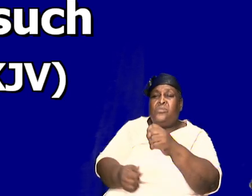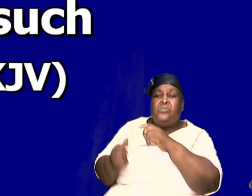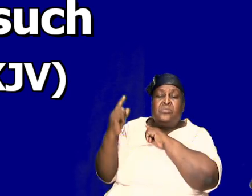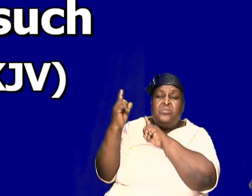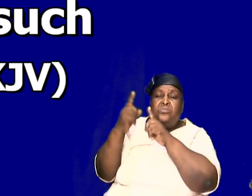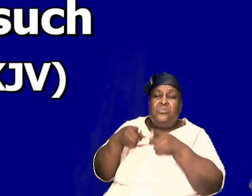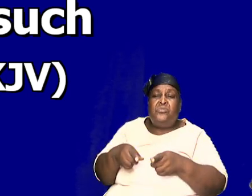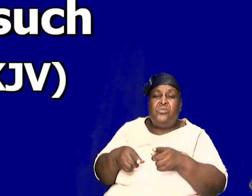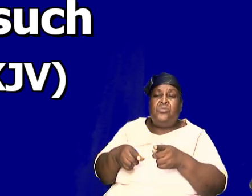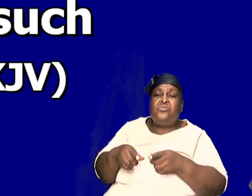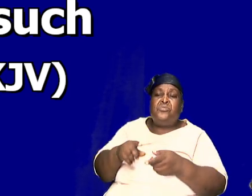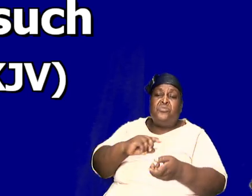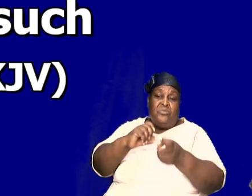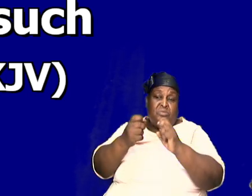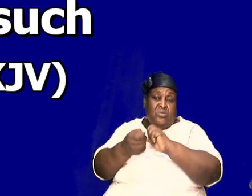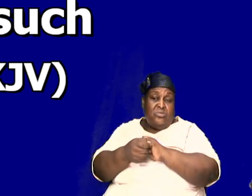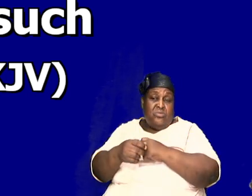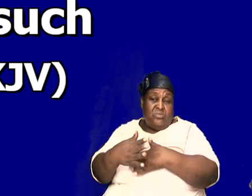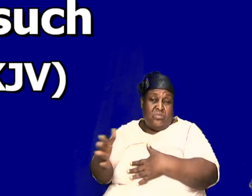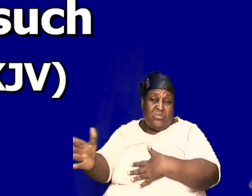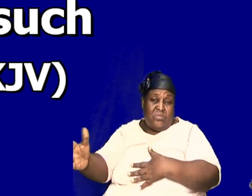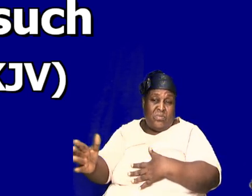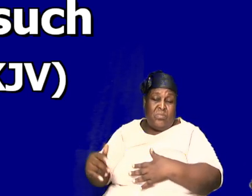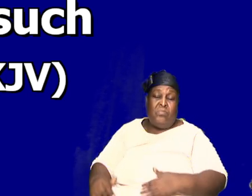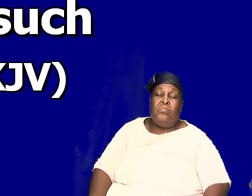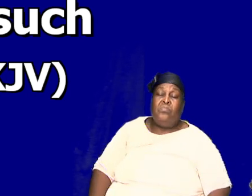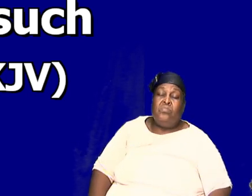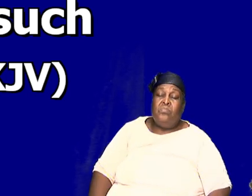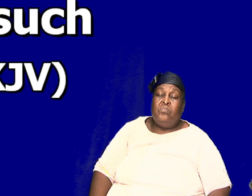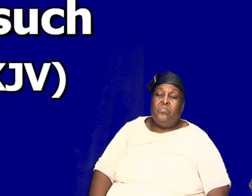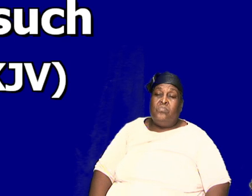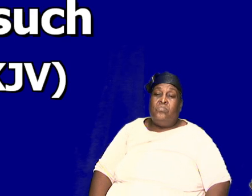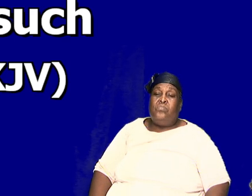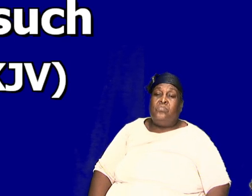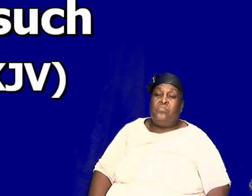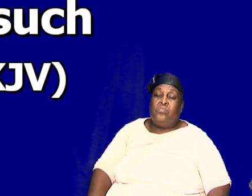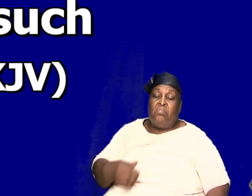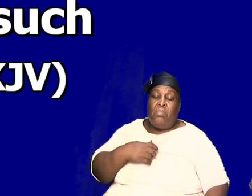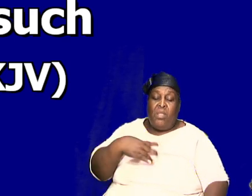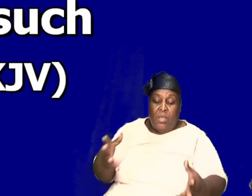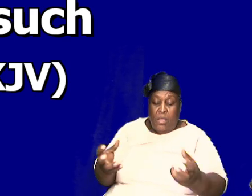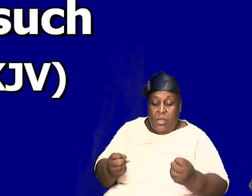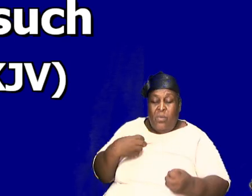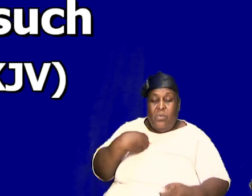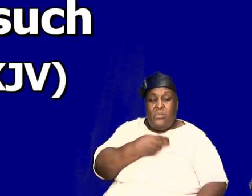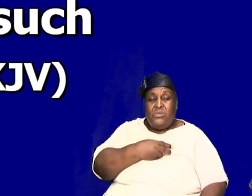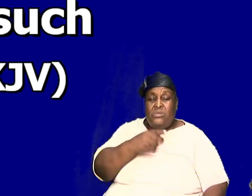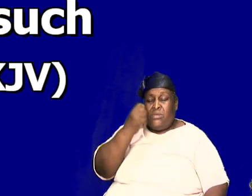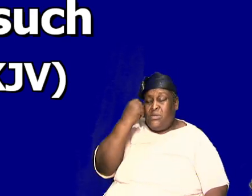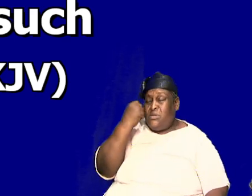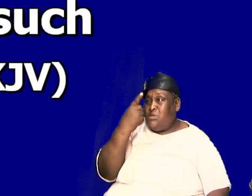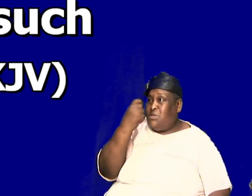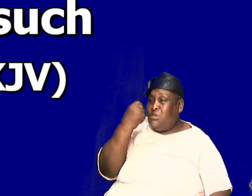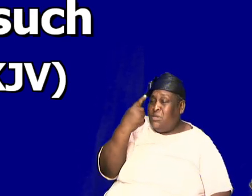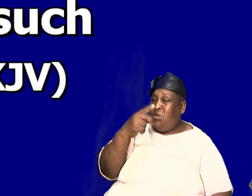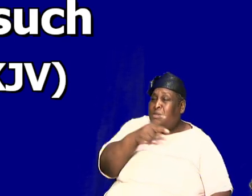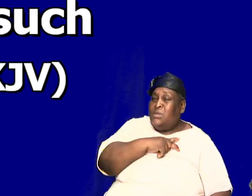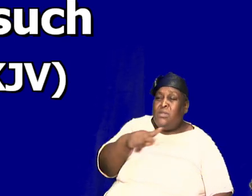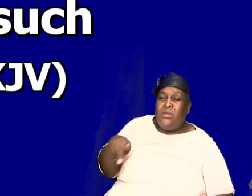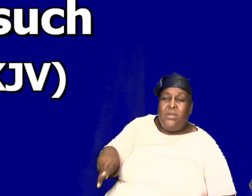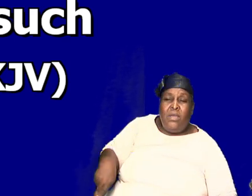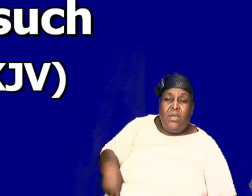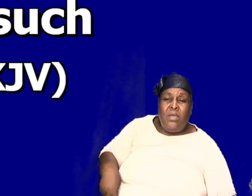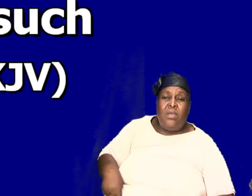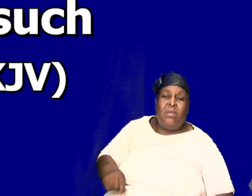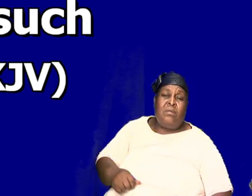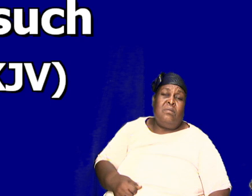says, turn away, right? So I want us to understand that the king